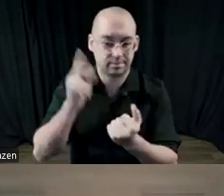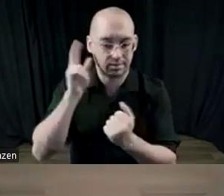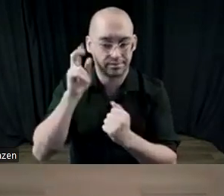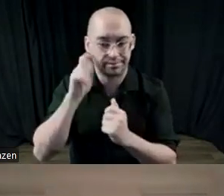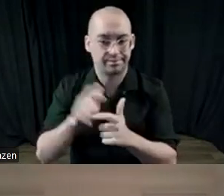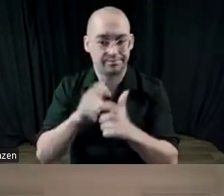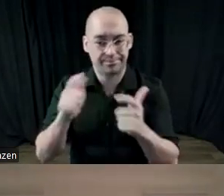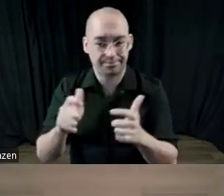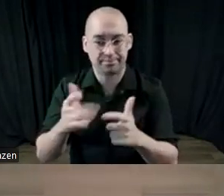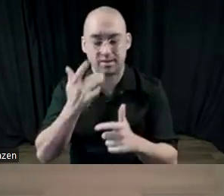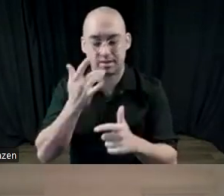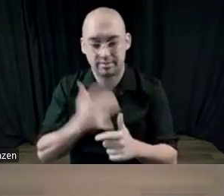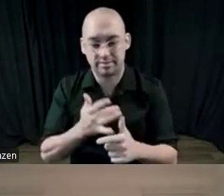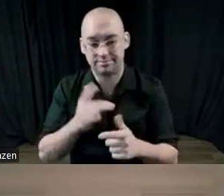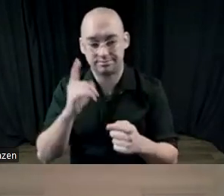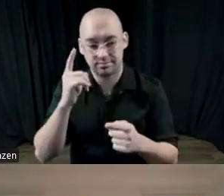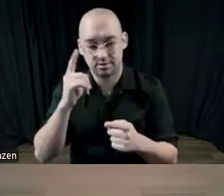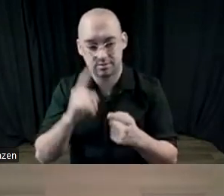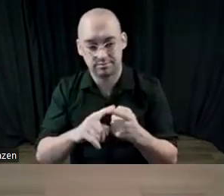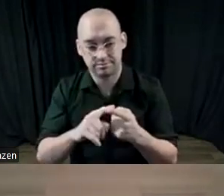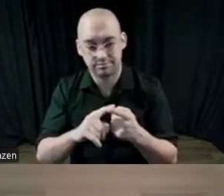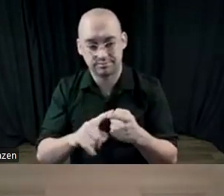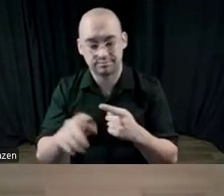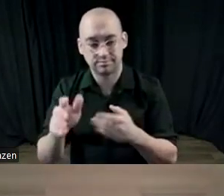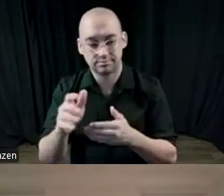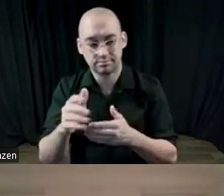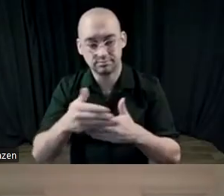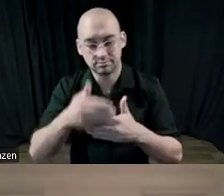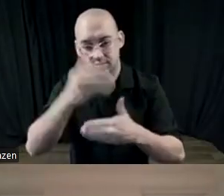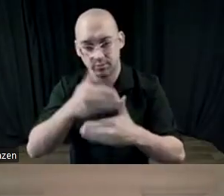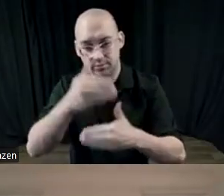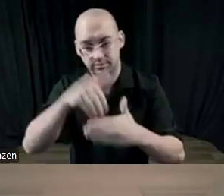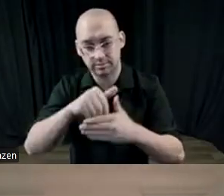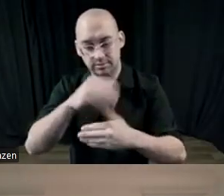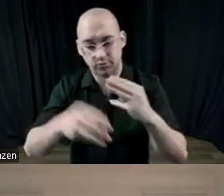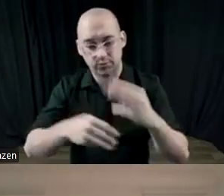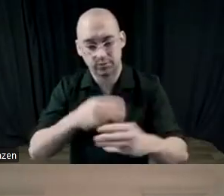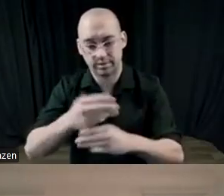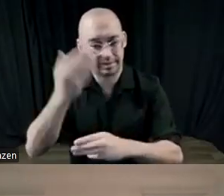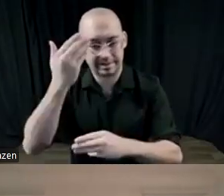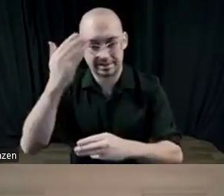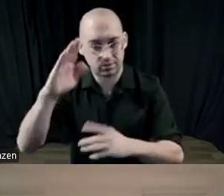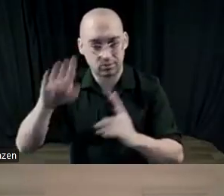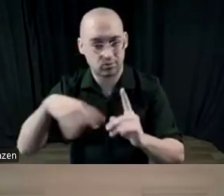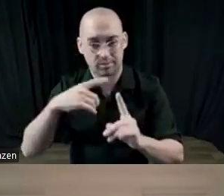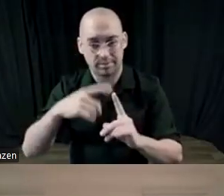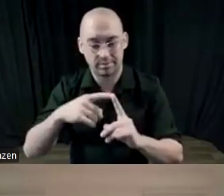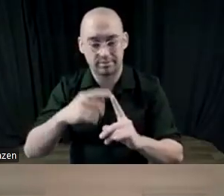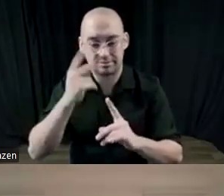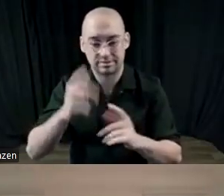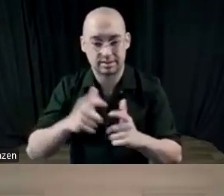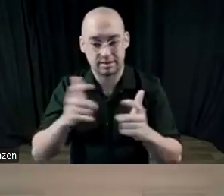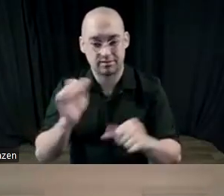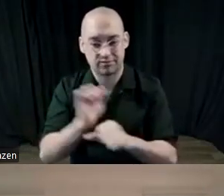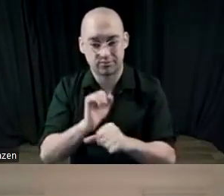fortunate to kind of get windows into worlds that I didn't know existed. And so it's great to see that all this work is going on behind